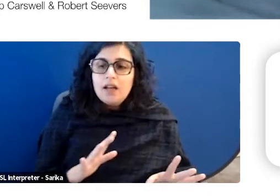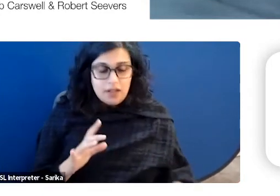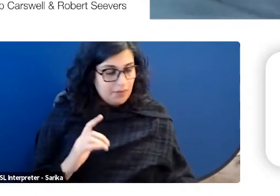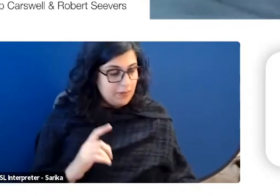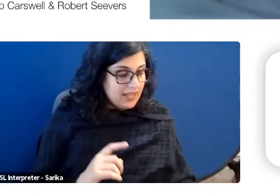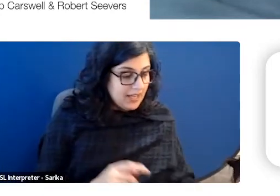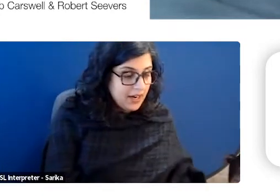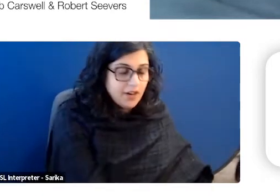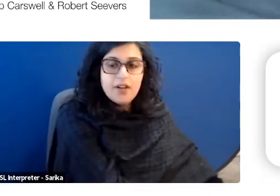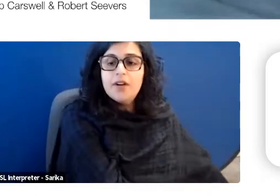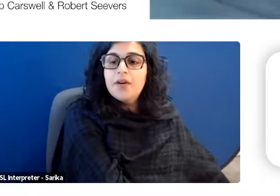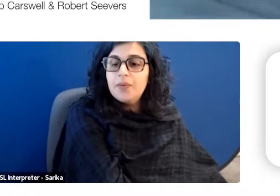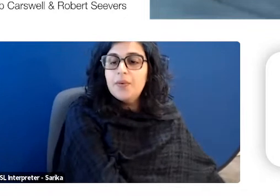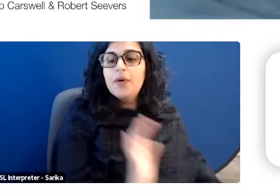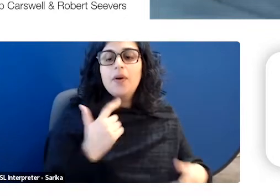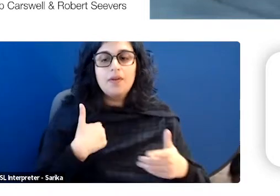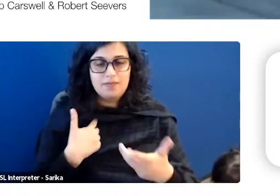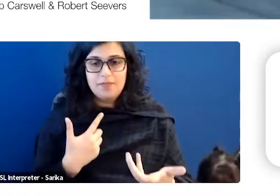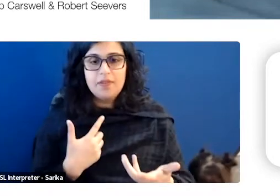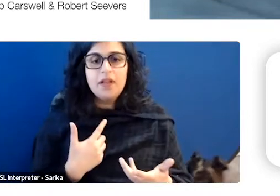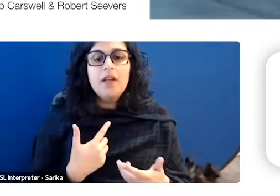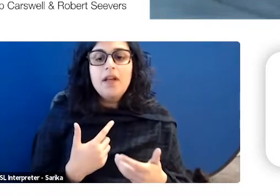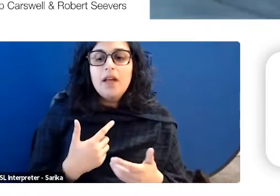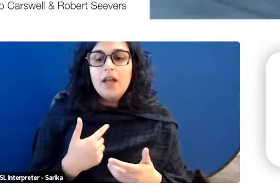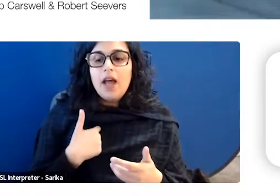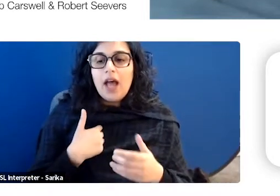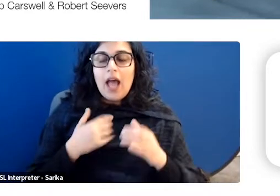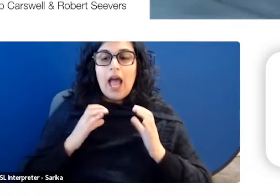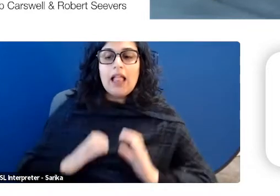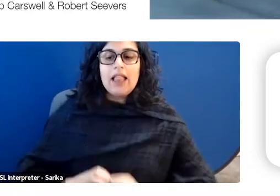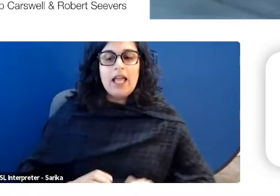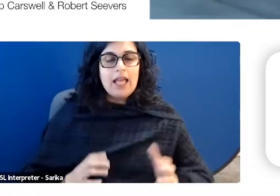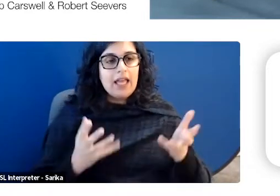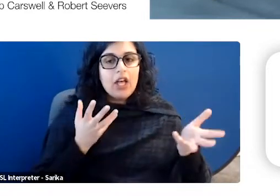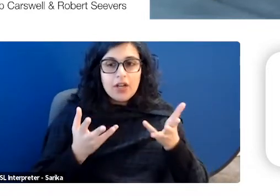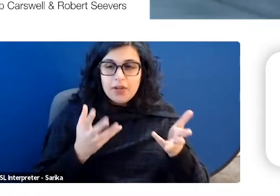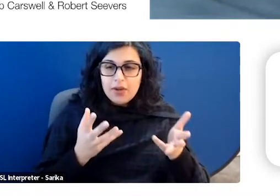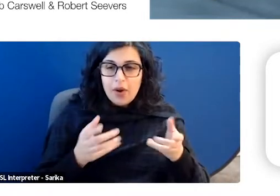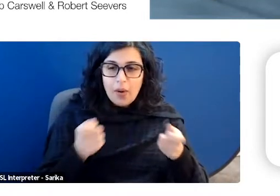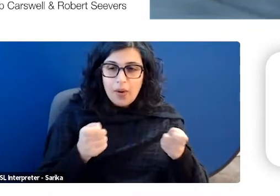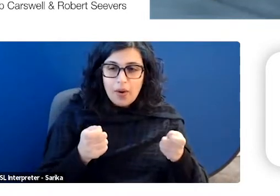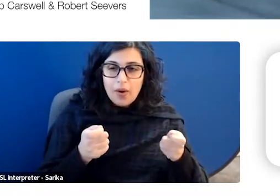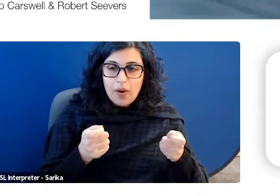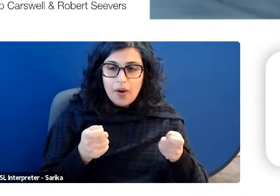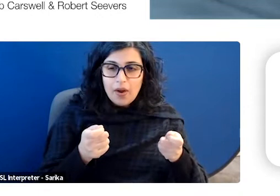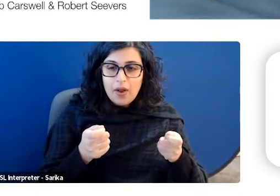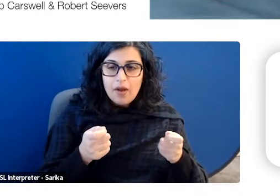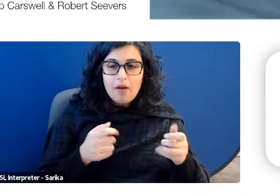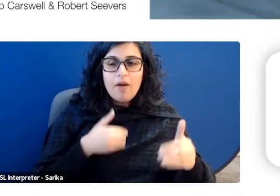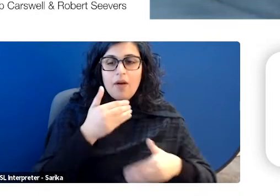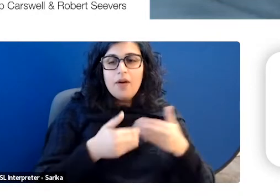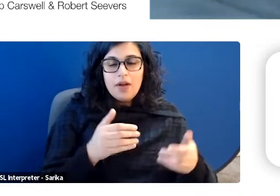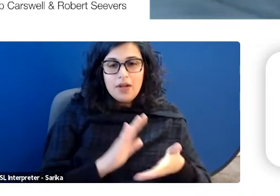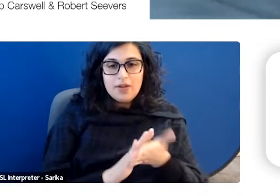minority-led cut and sew manufacturing company here in Morganton. I'm the clientele customer service manager, currently in the process of becoming a member